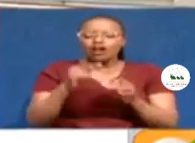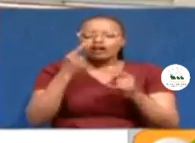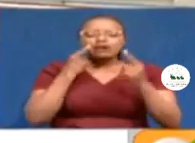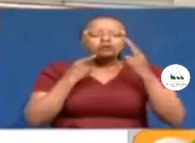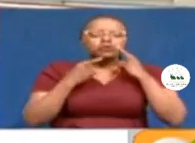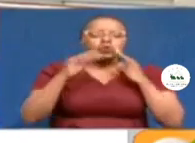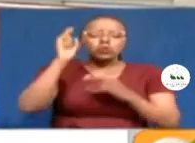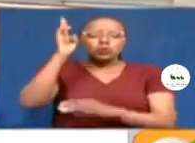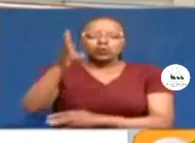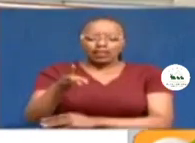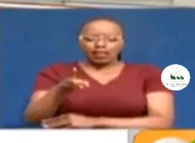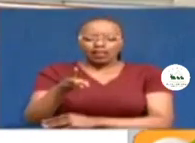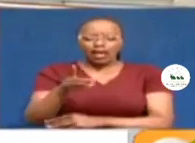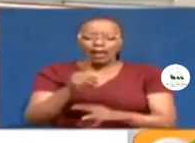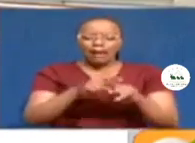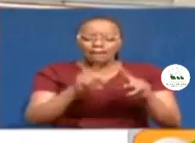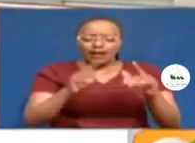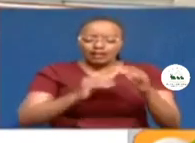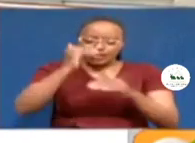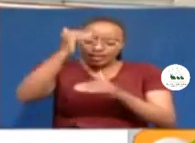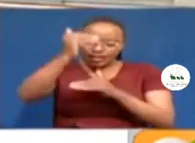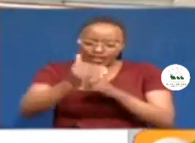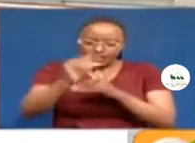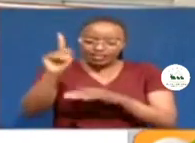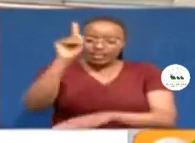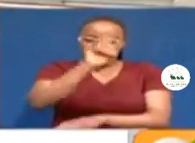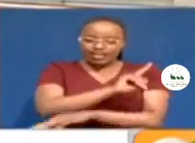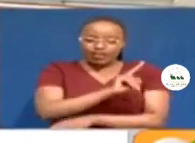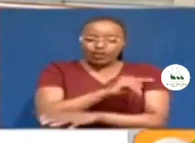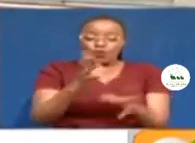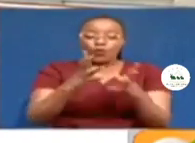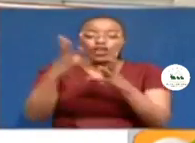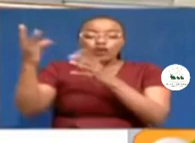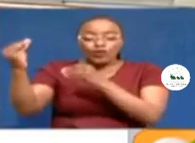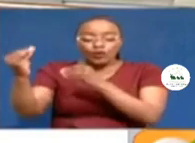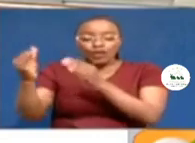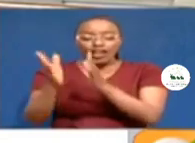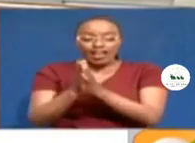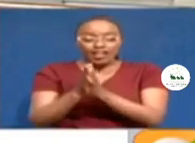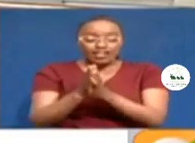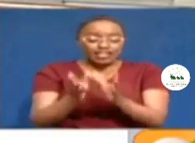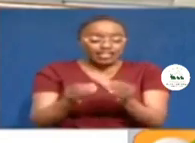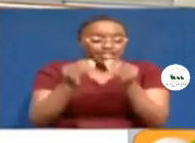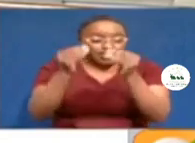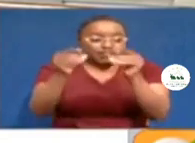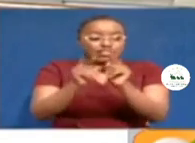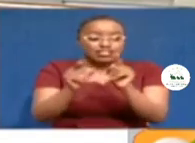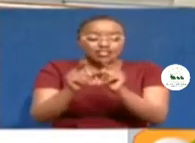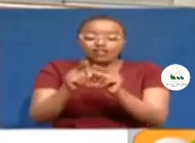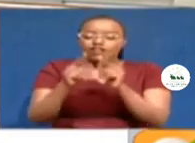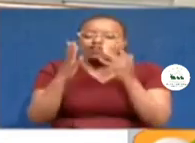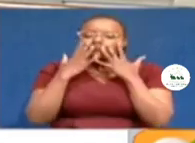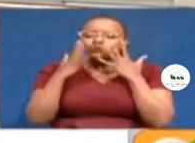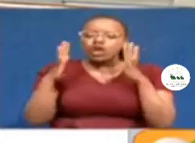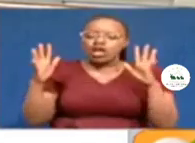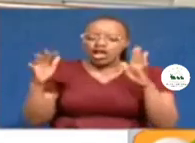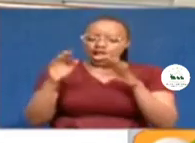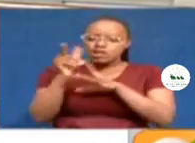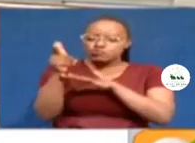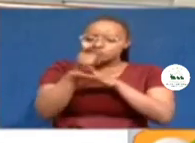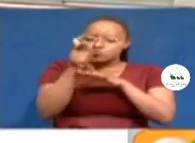lament. But the following day, we go out and give them glowing